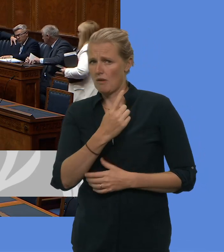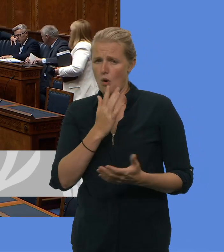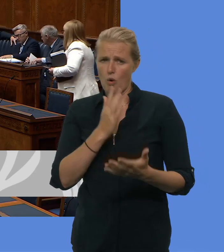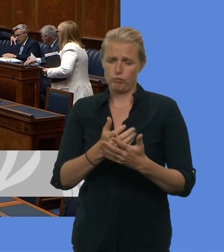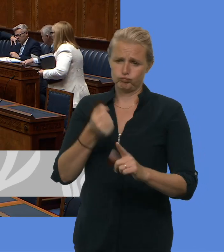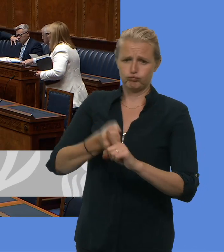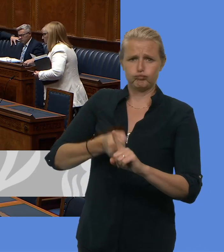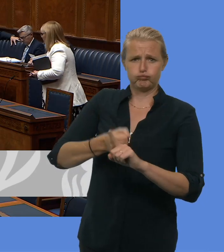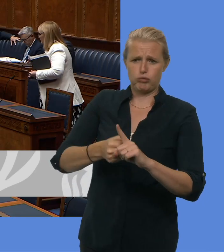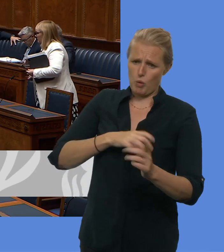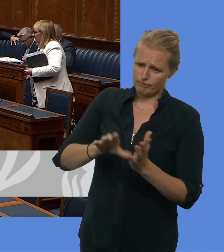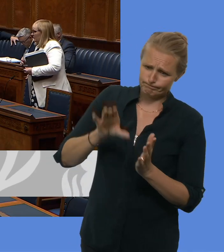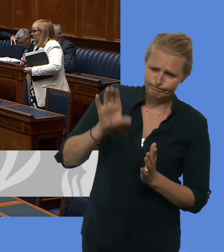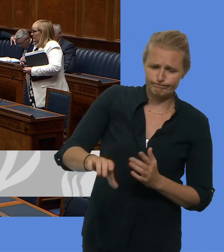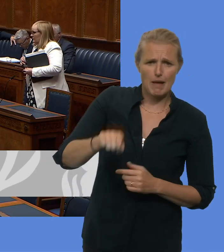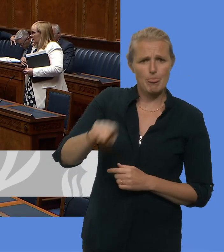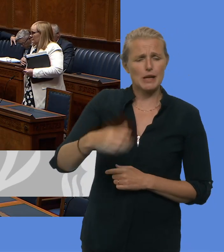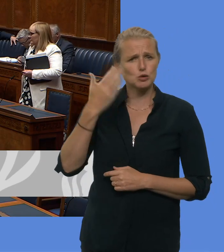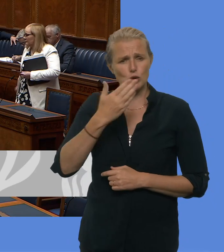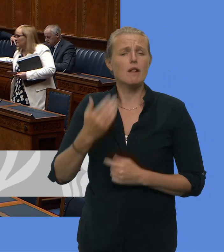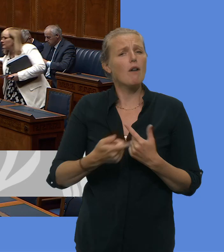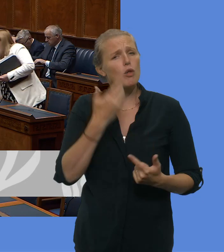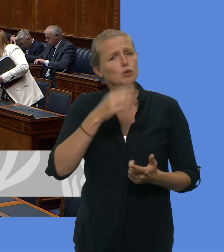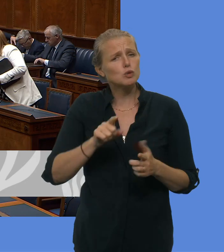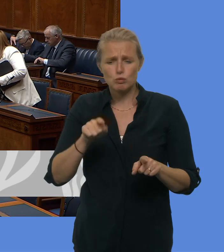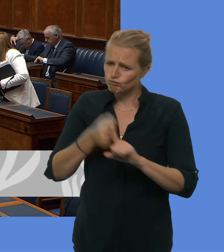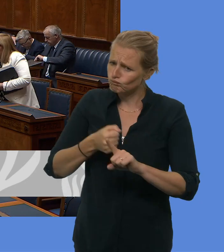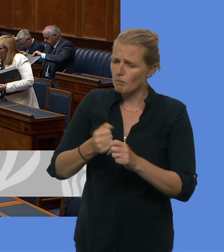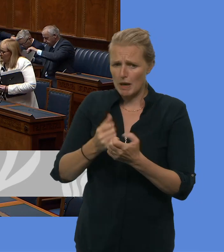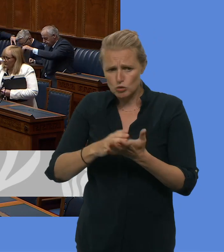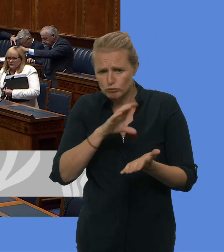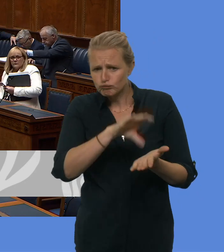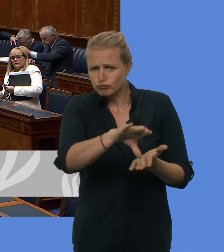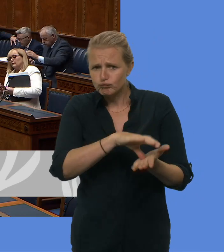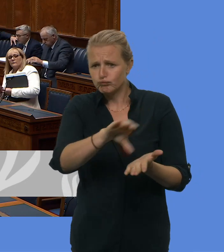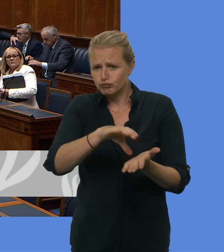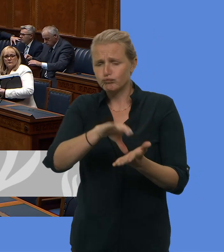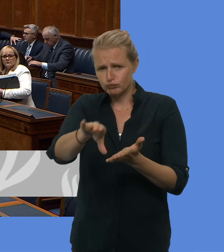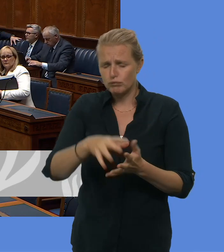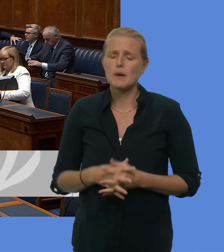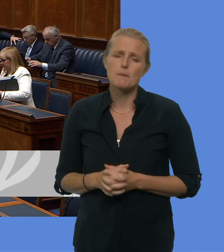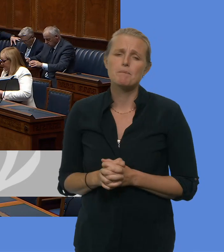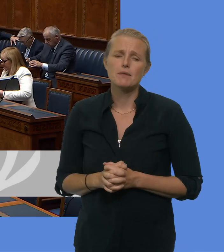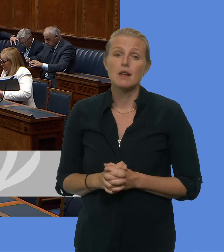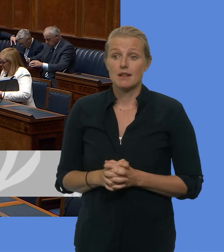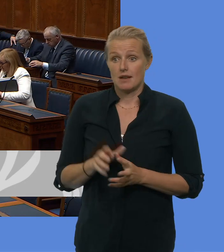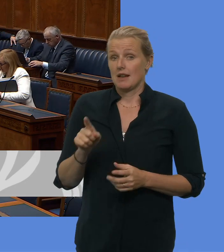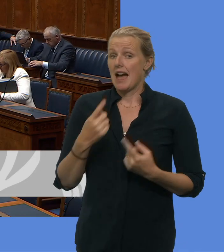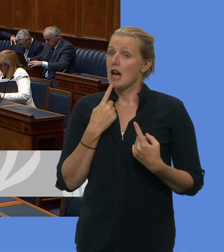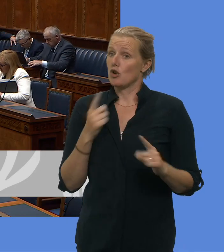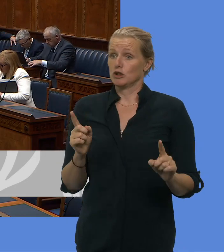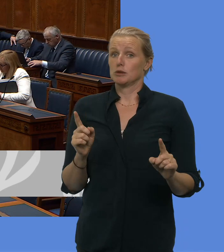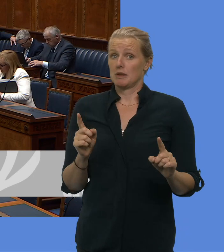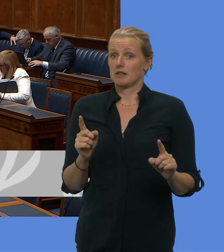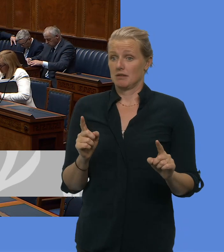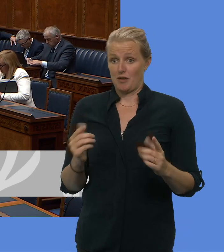the investment in this particular school and other schools within North Down. As part of the announcement to take forward